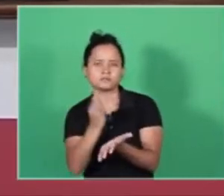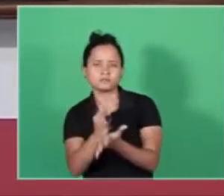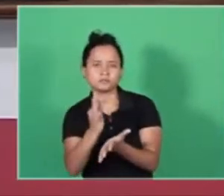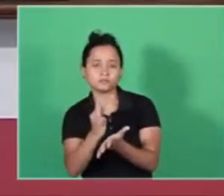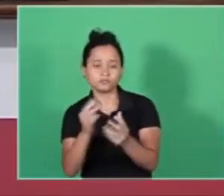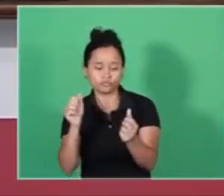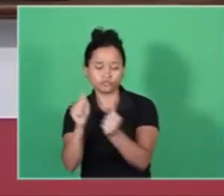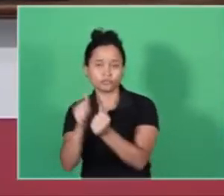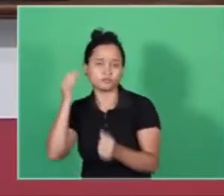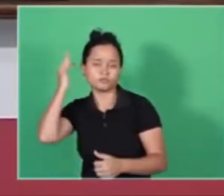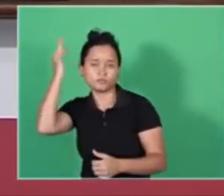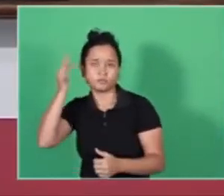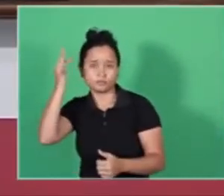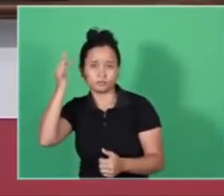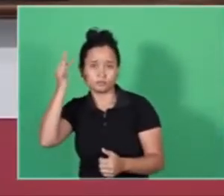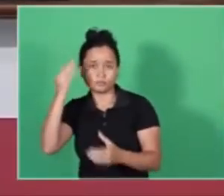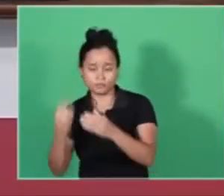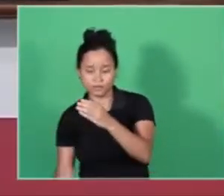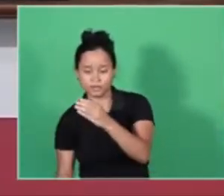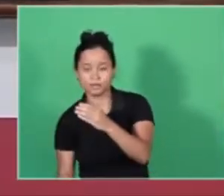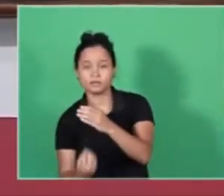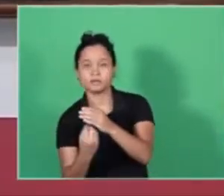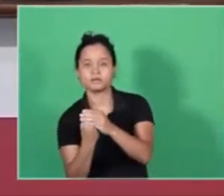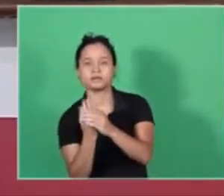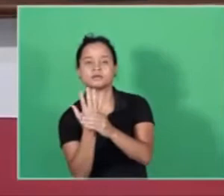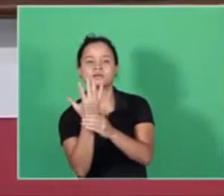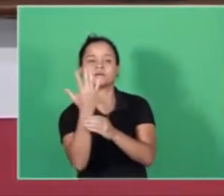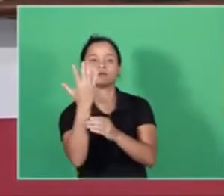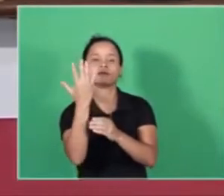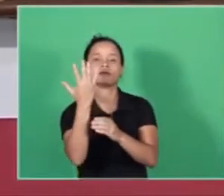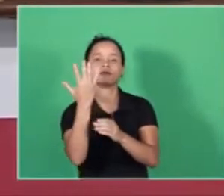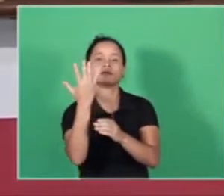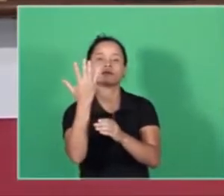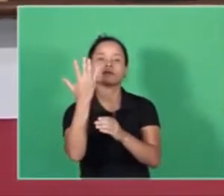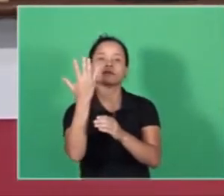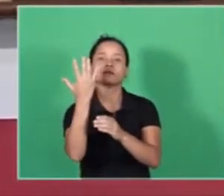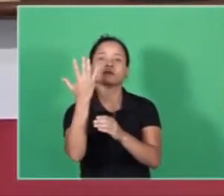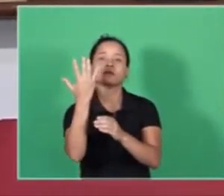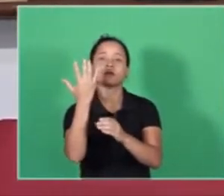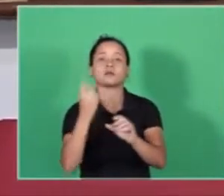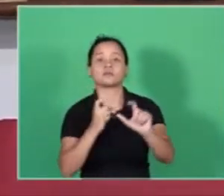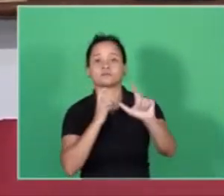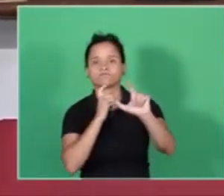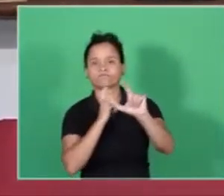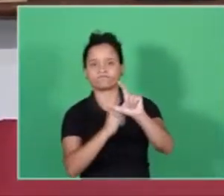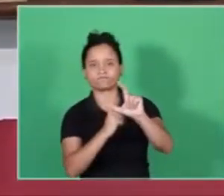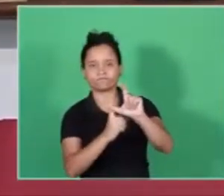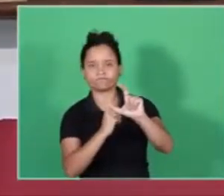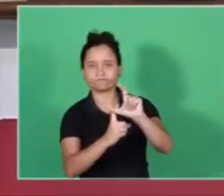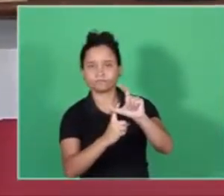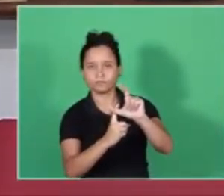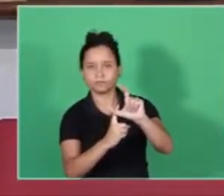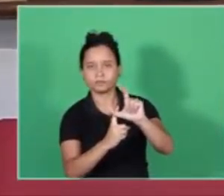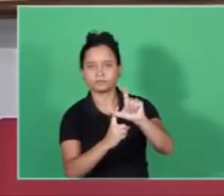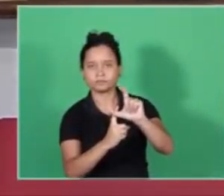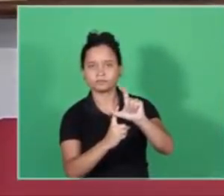and philosophy created? What was the great ideology? It was communism.